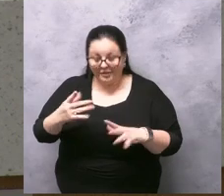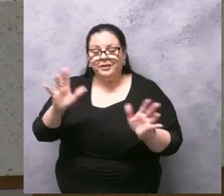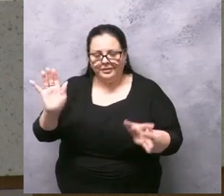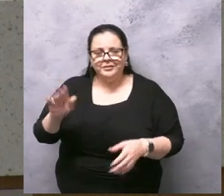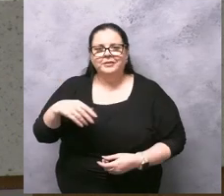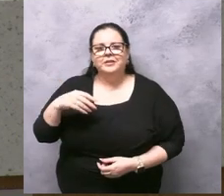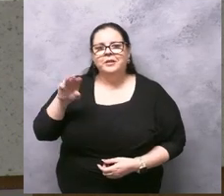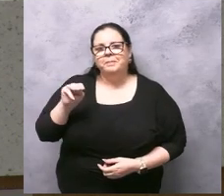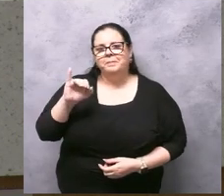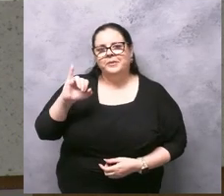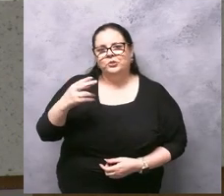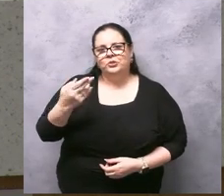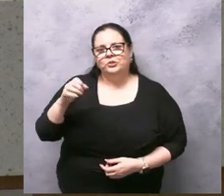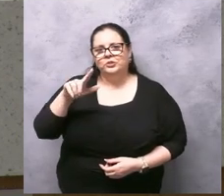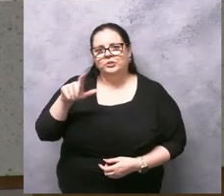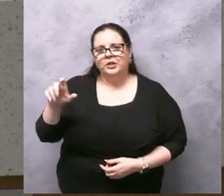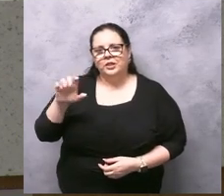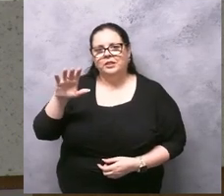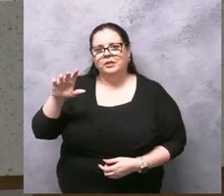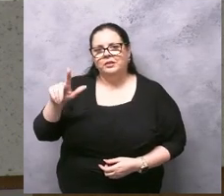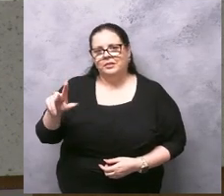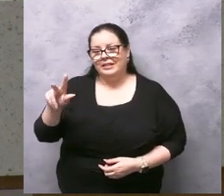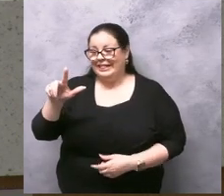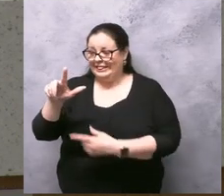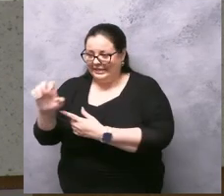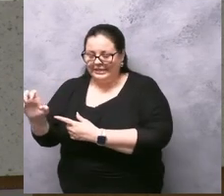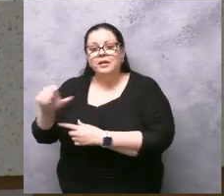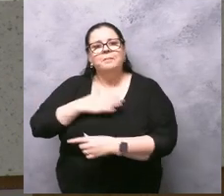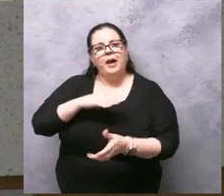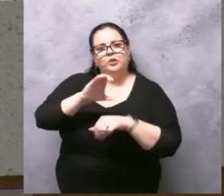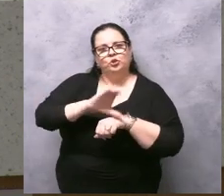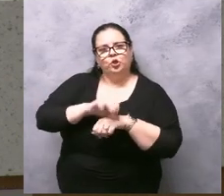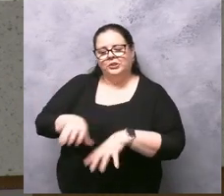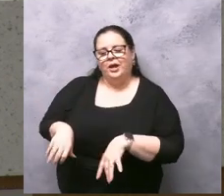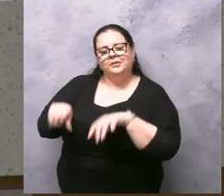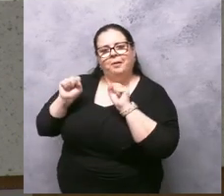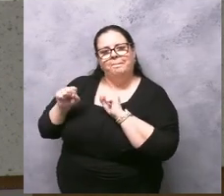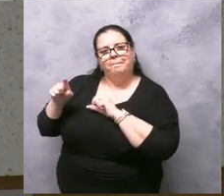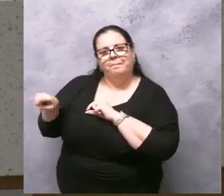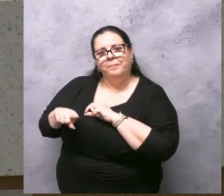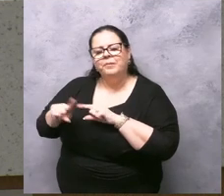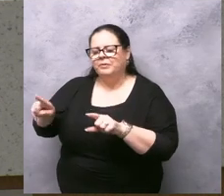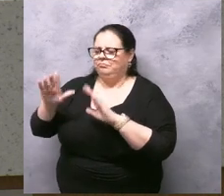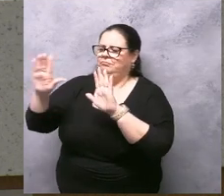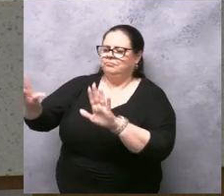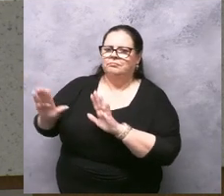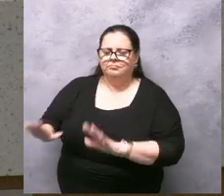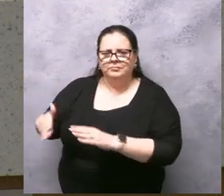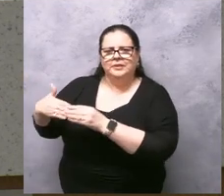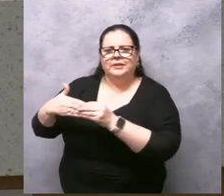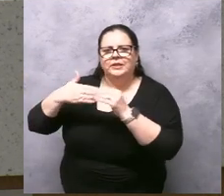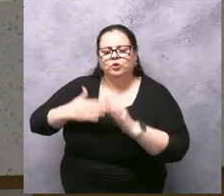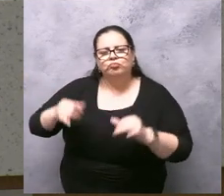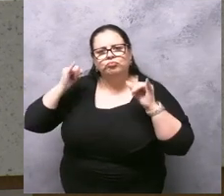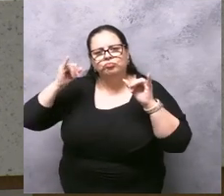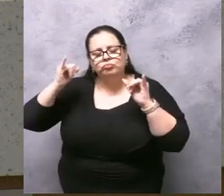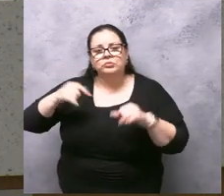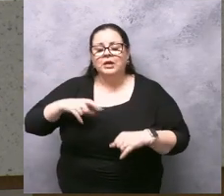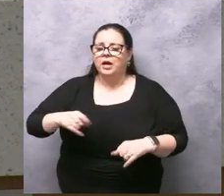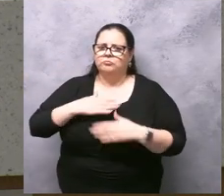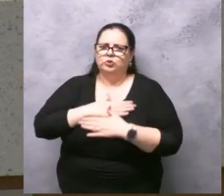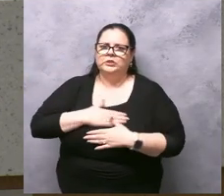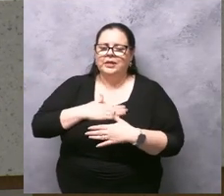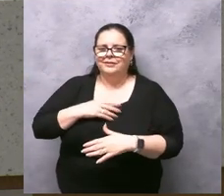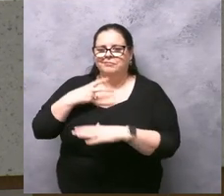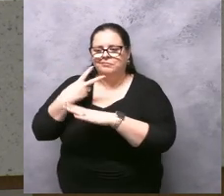Hare Grove, Michelle Lee. I know the campus well, and my church has adopted it for years, but what a fine example of instructional leadership. I appreciated the chance to take a deep dive into